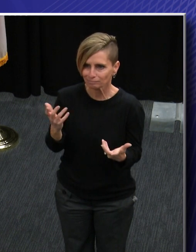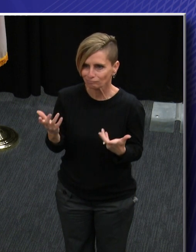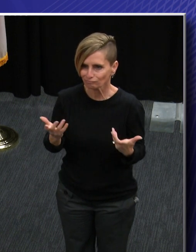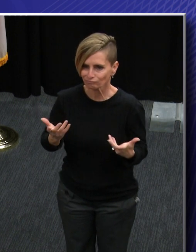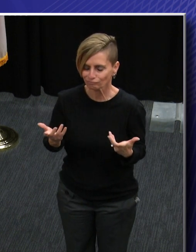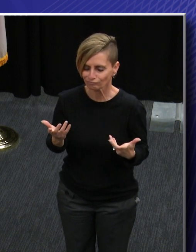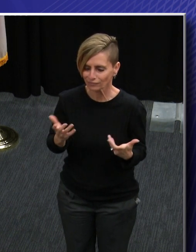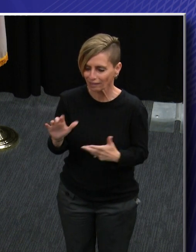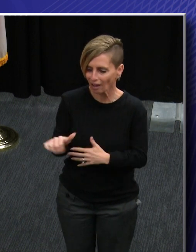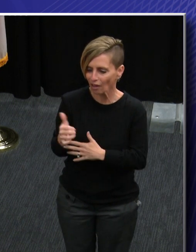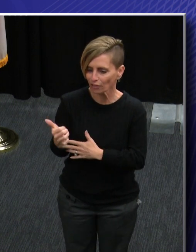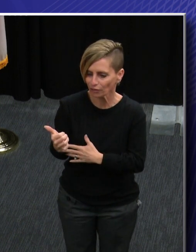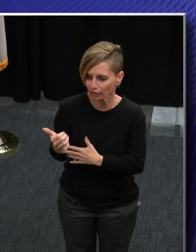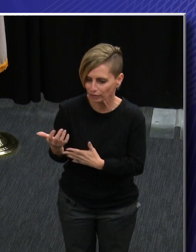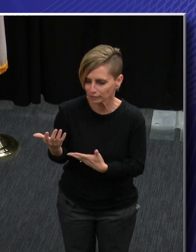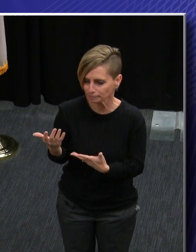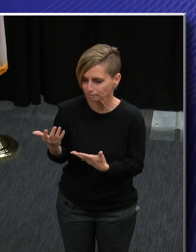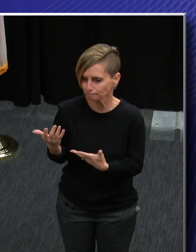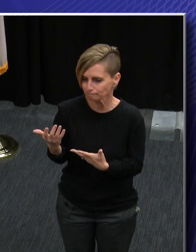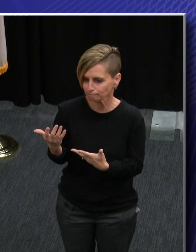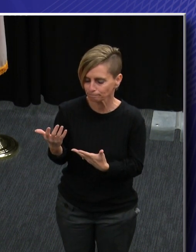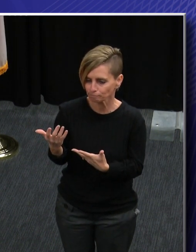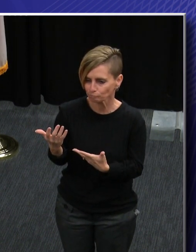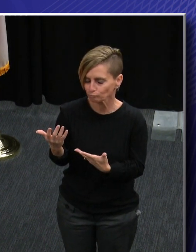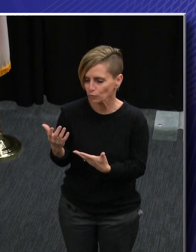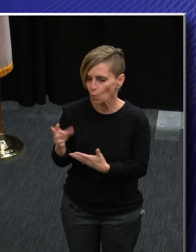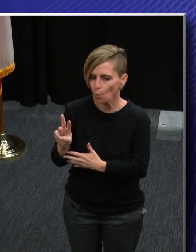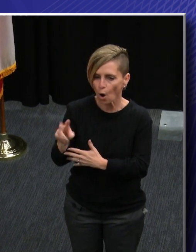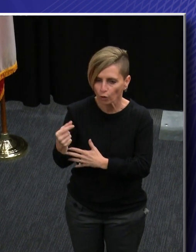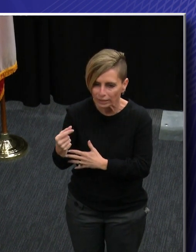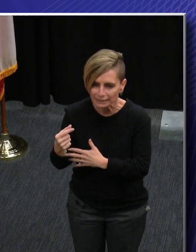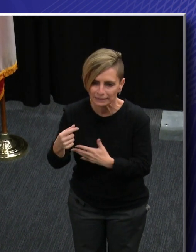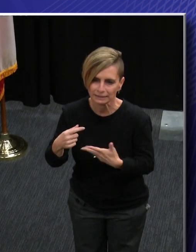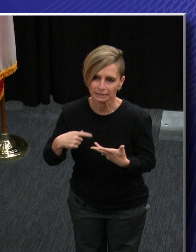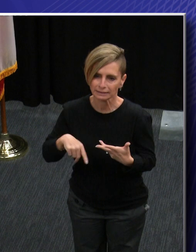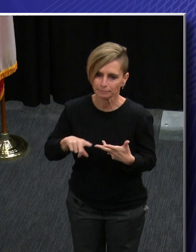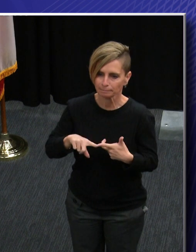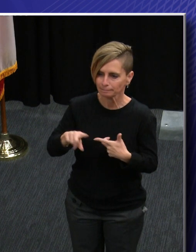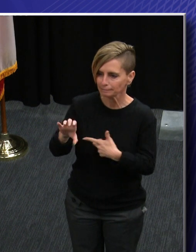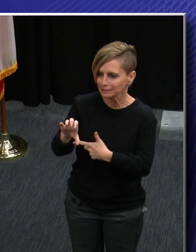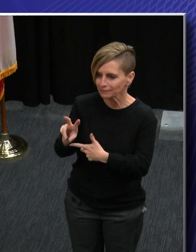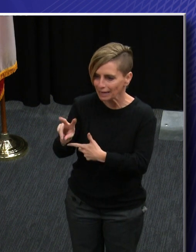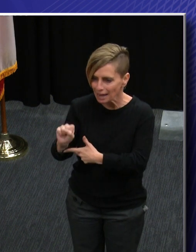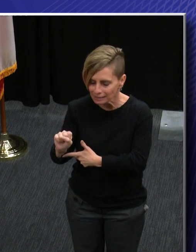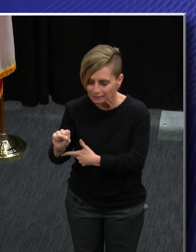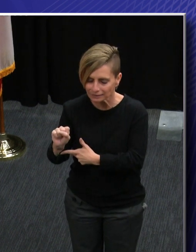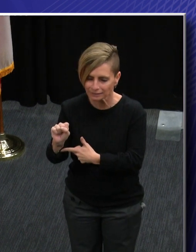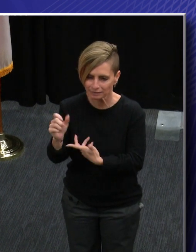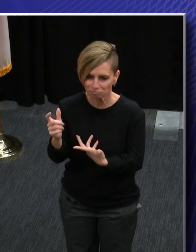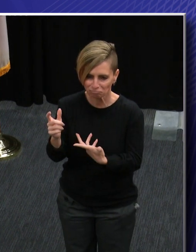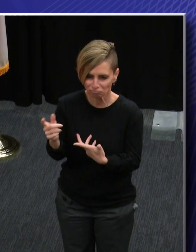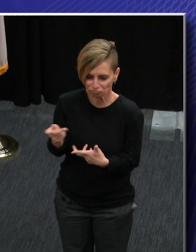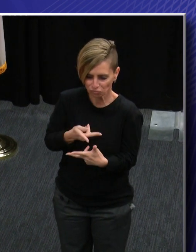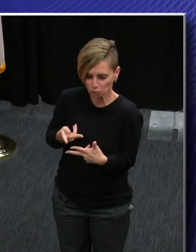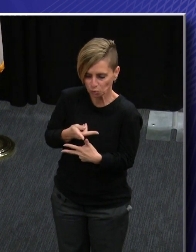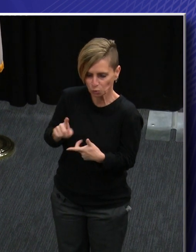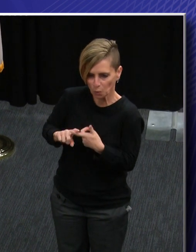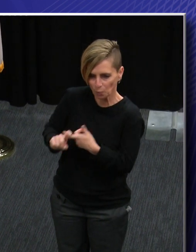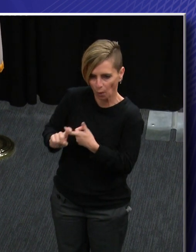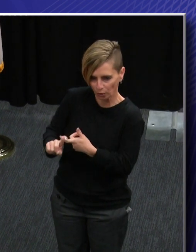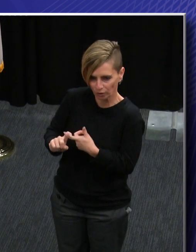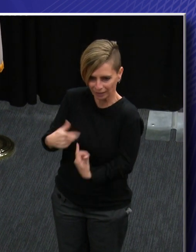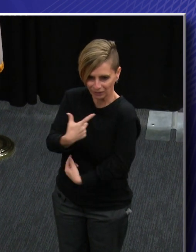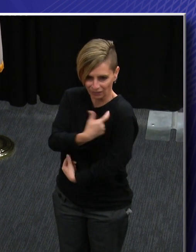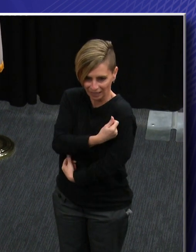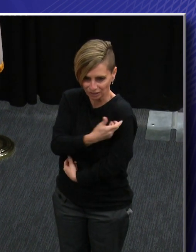and the other retail outlets such as Walgreens and CVS, because they're partnering to vaccinate our long-term